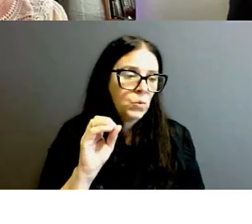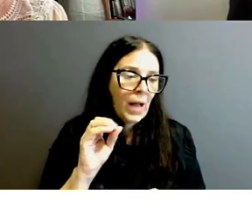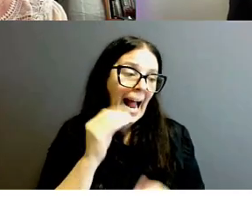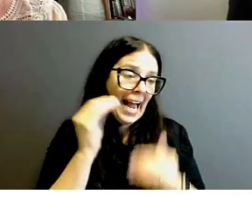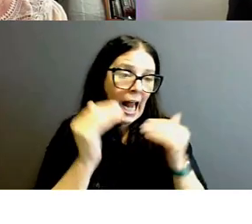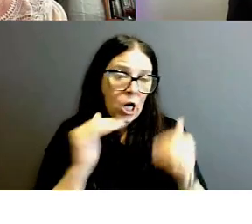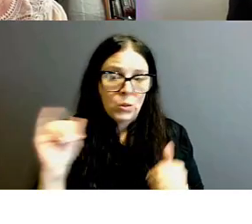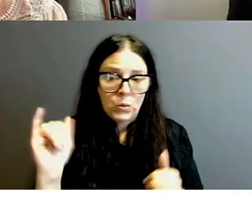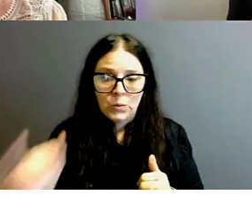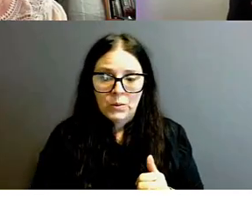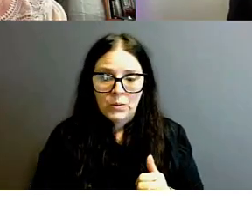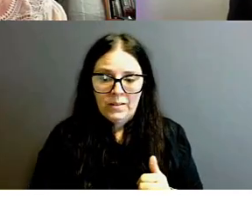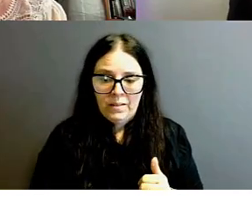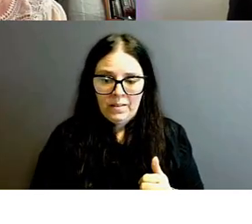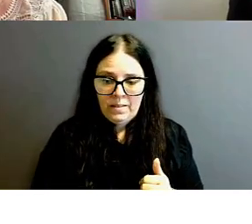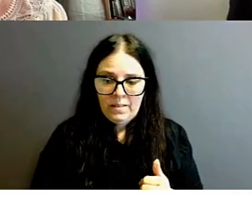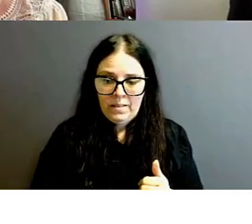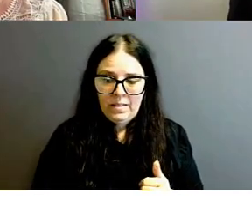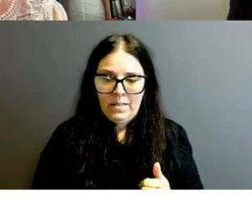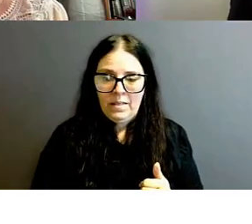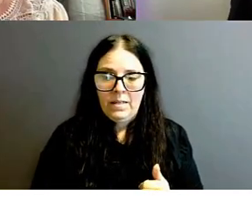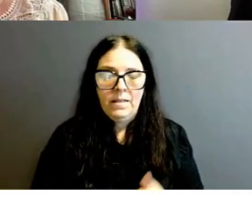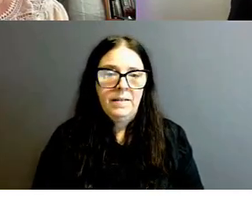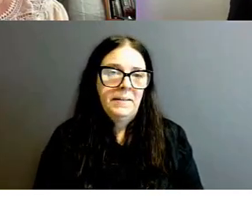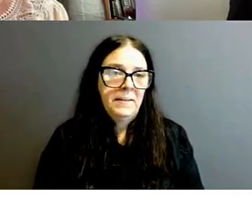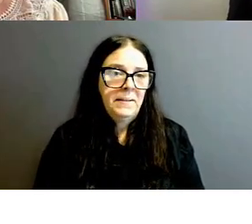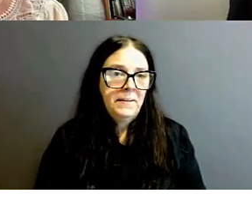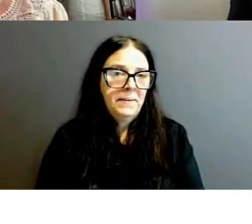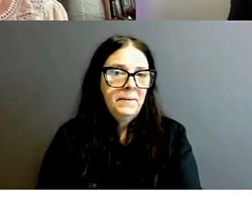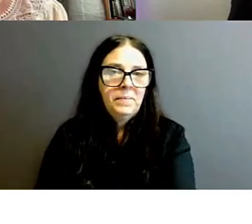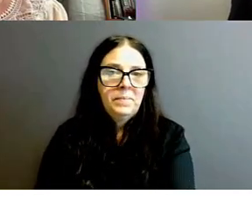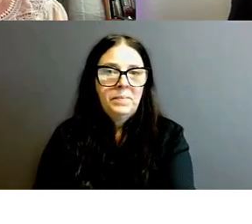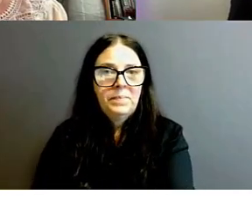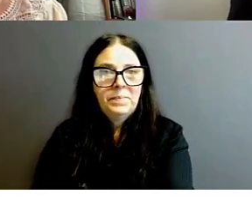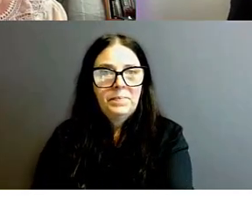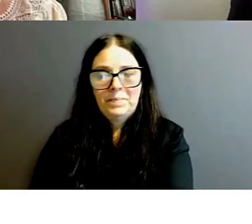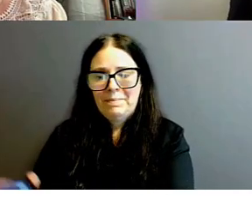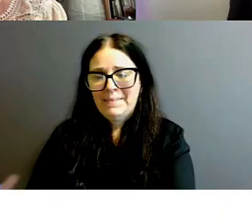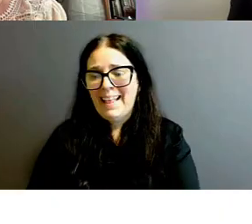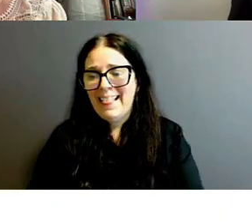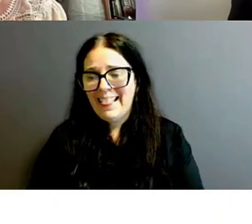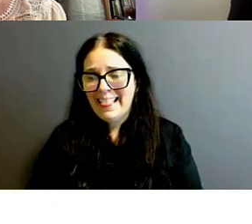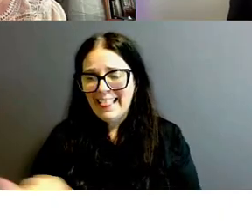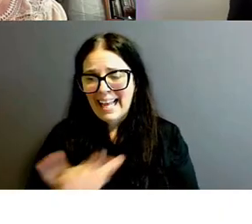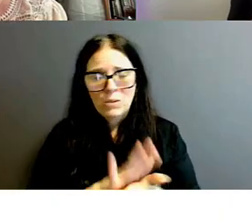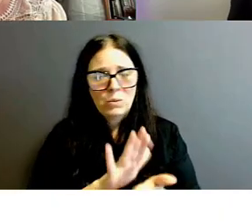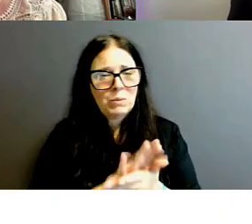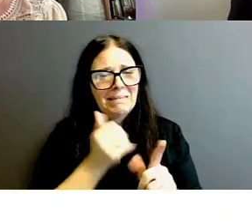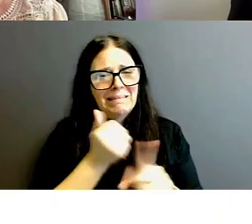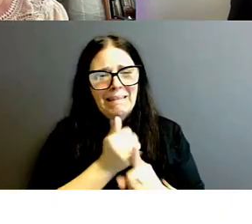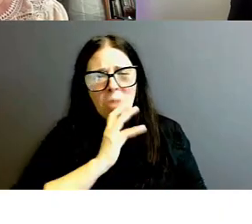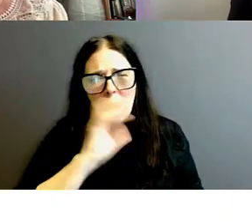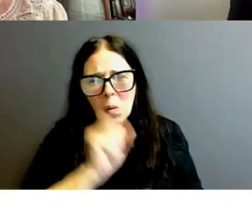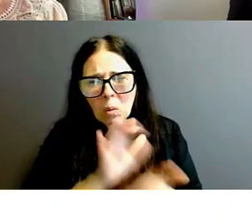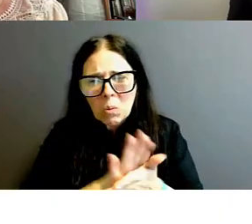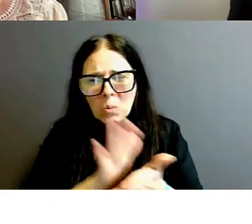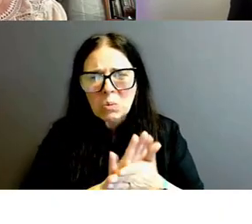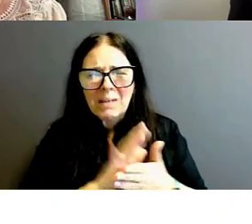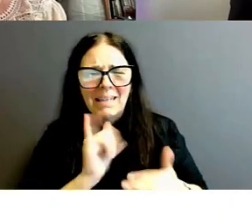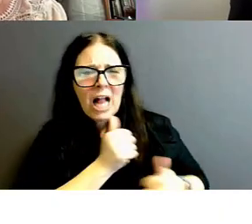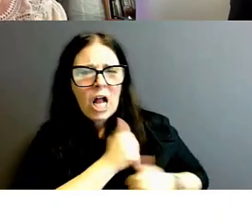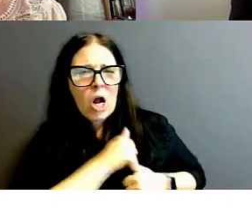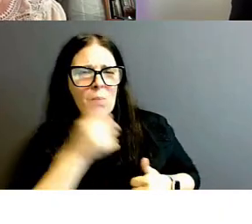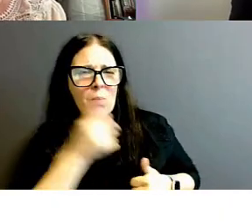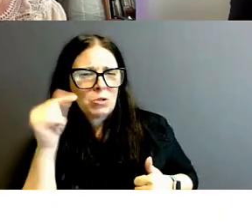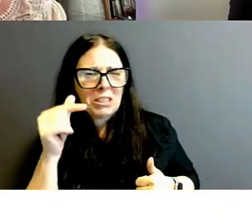like when I started the school, it's an old school, army green rusted lockers. That was the first thing I did, was